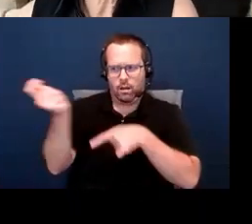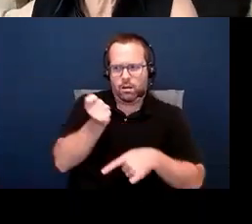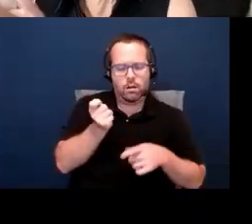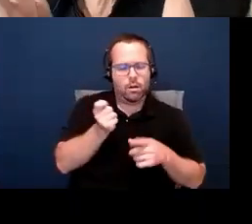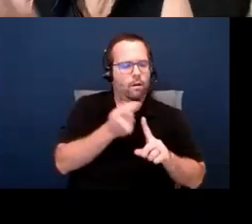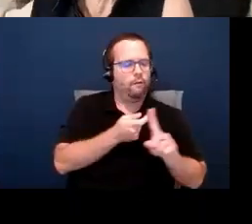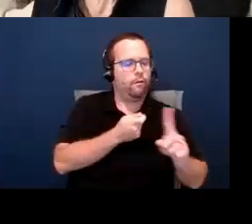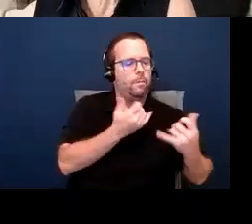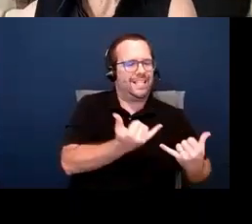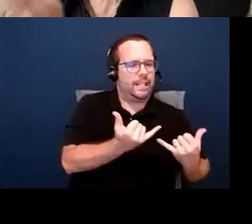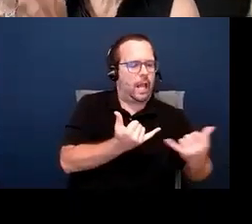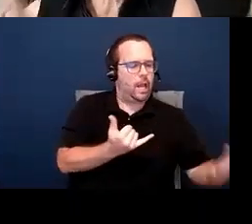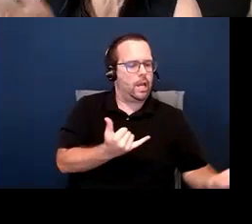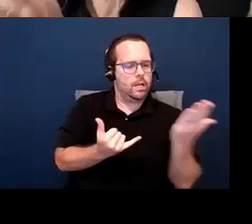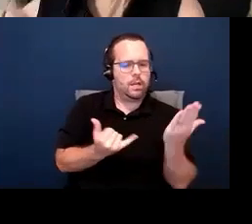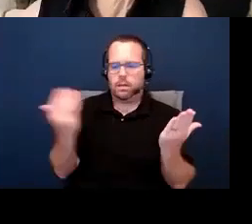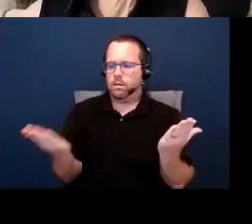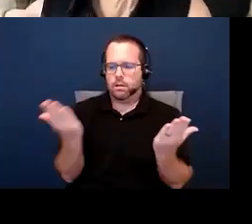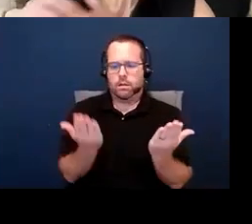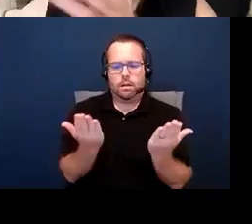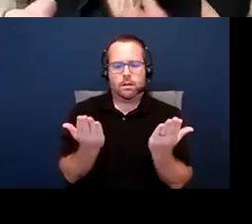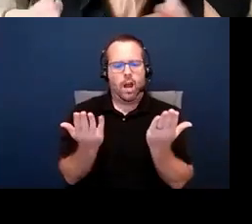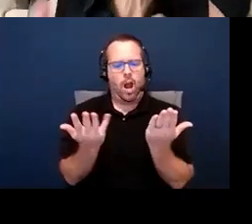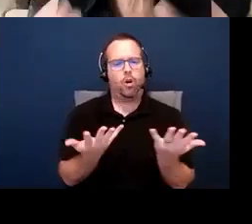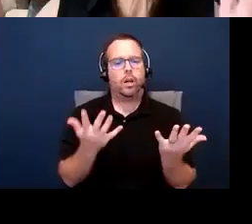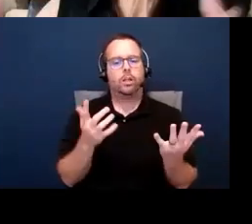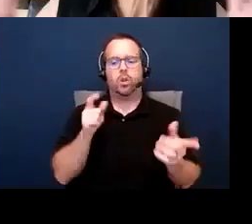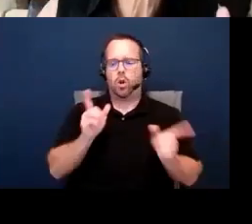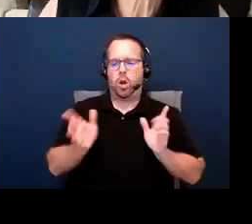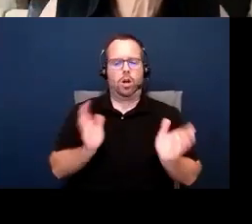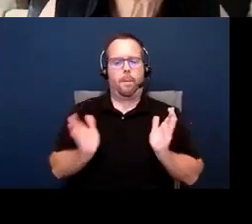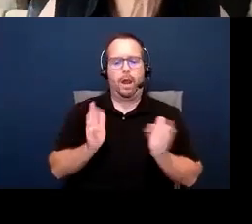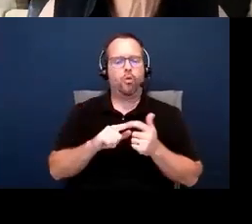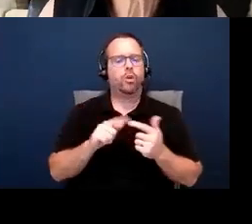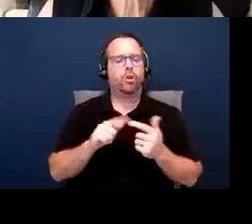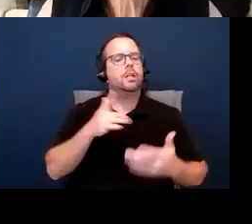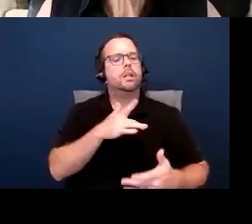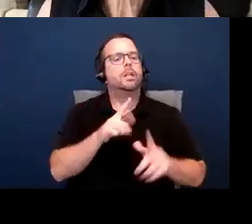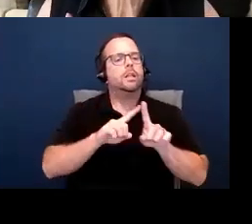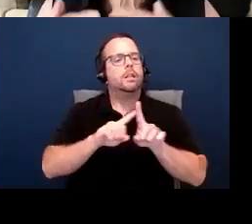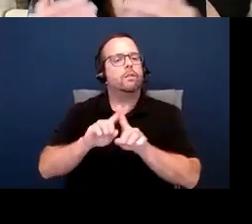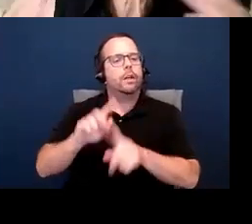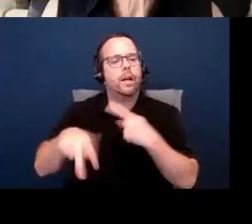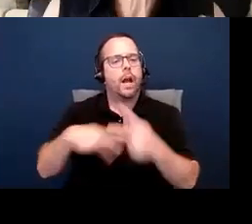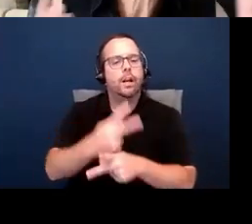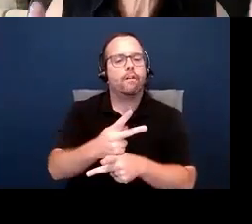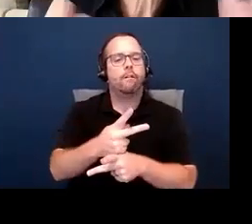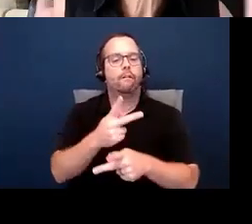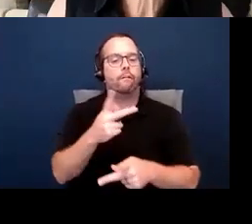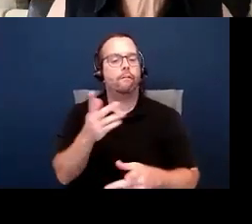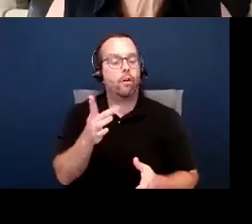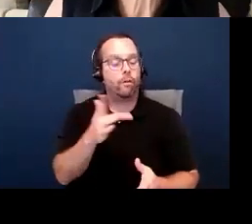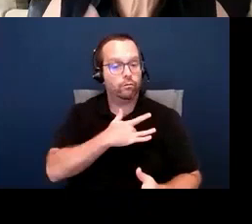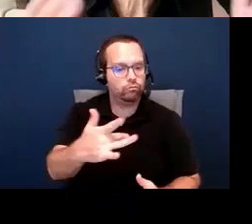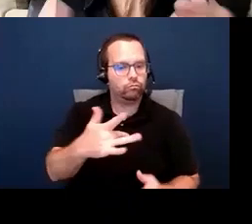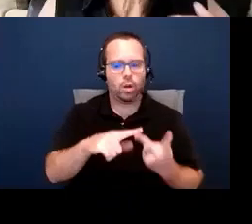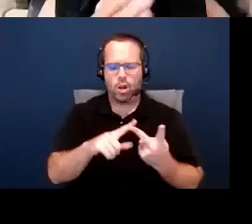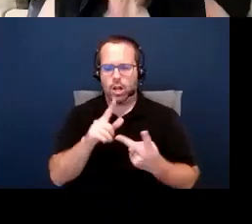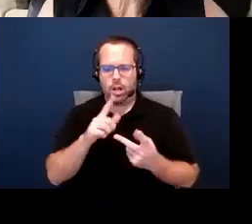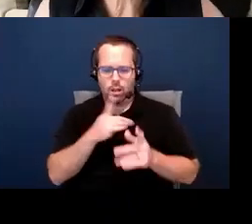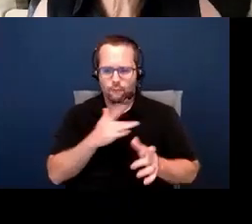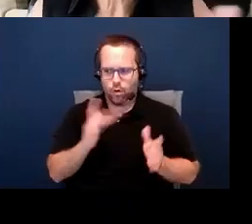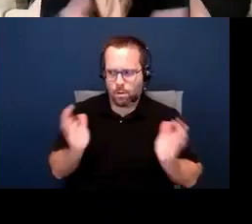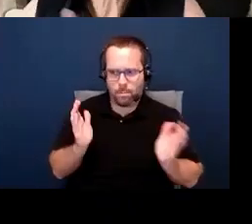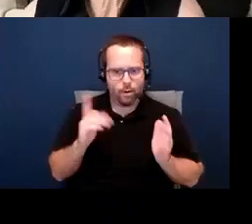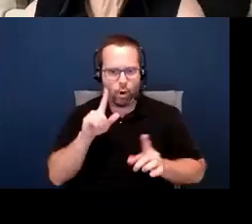today to understand certain kinds of trends or to ask certain kinds of questions to understand what's happened to people in